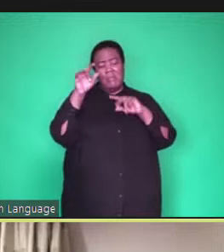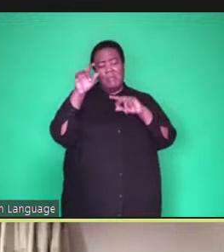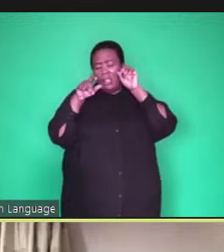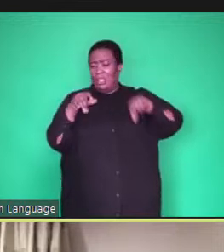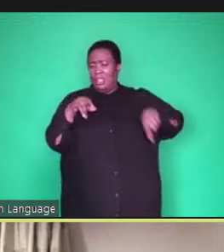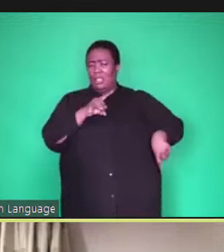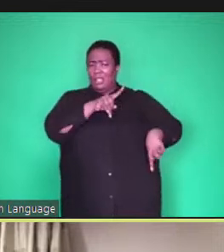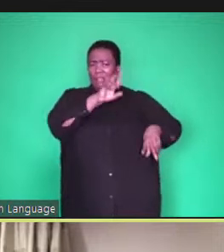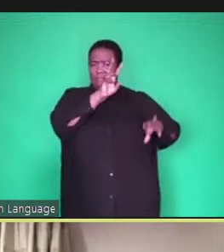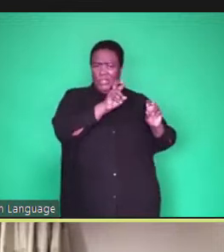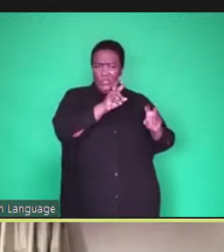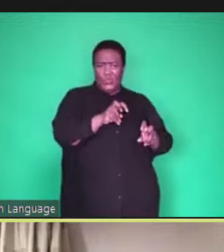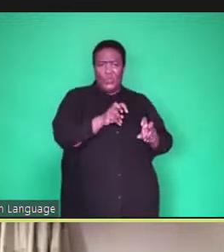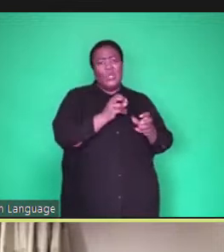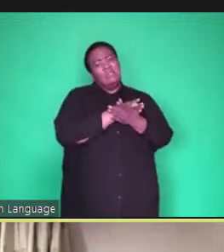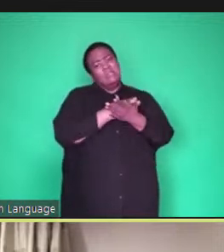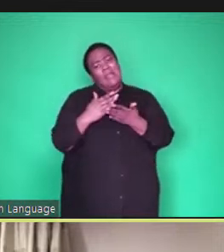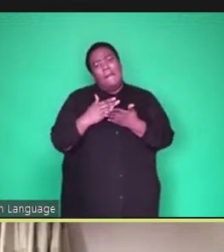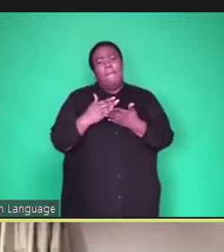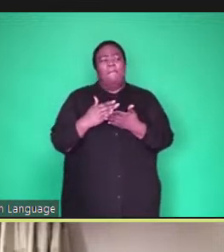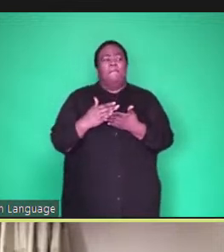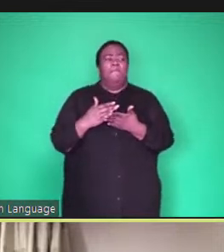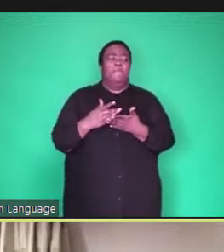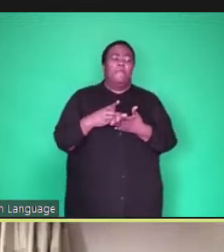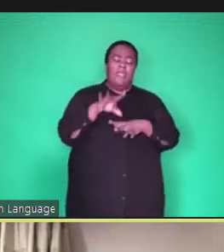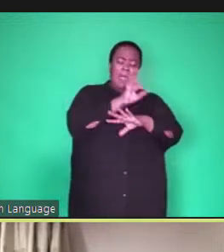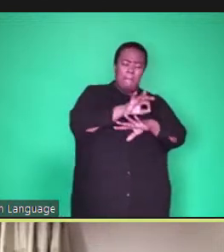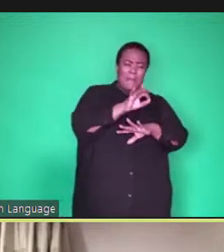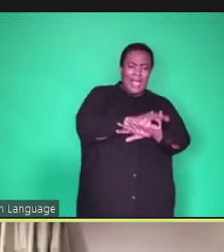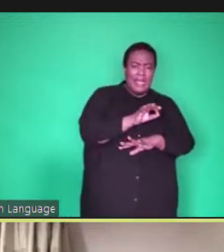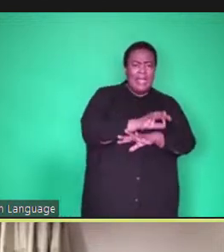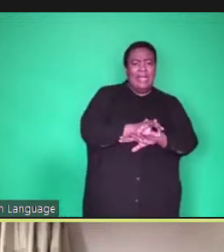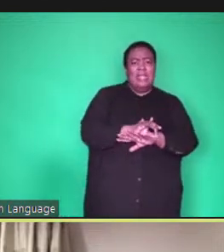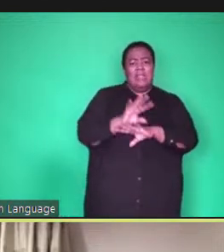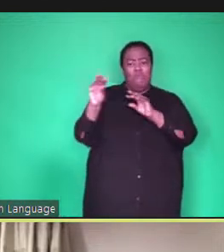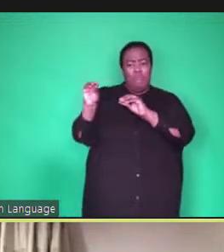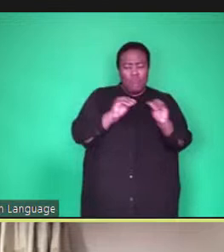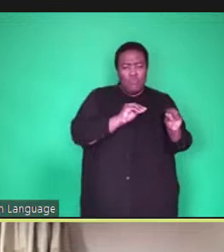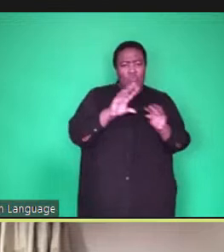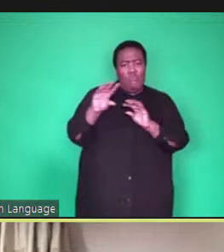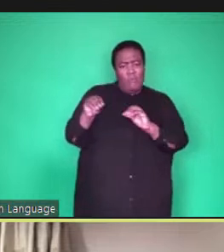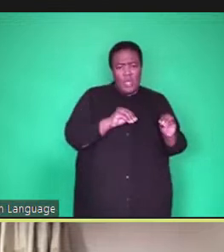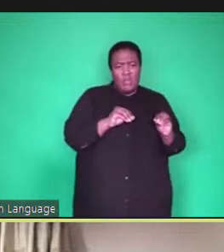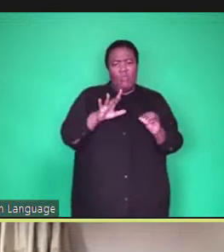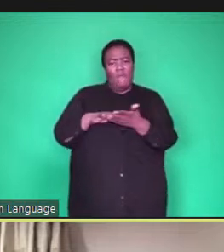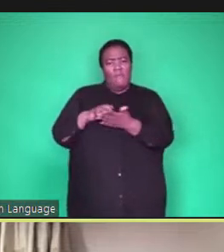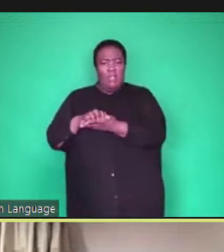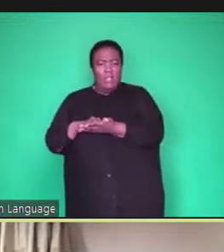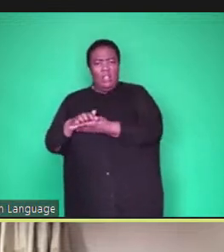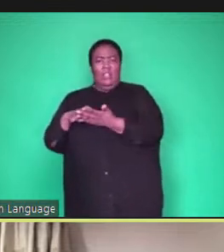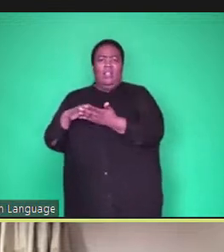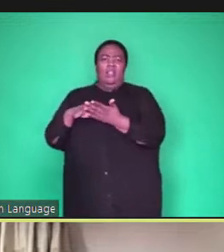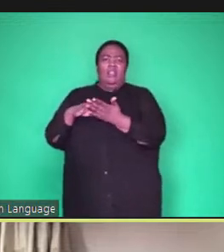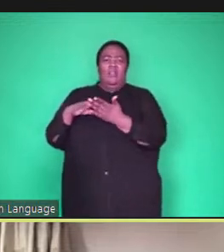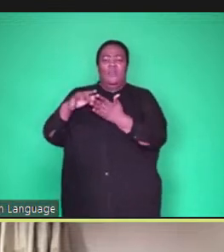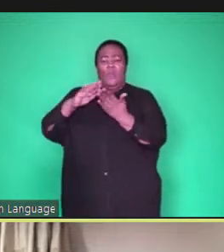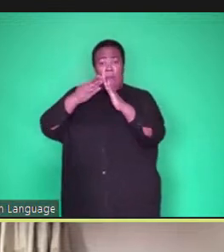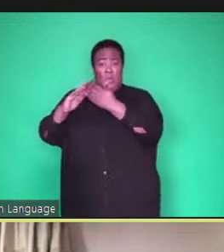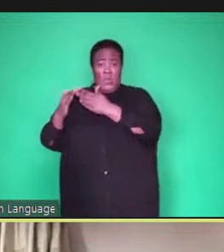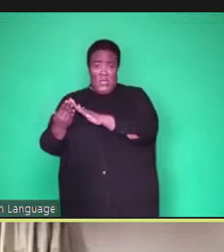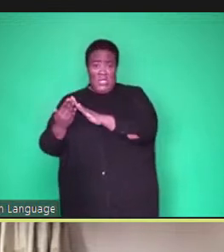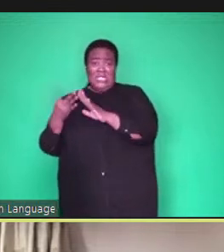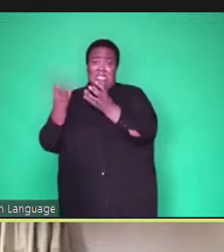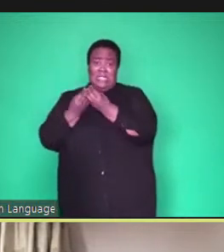some cases, maybe even planned movement of vulnerable communities is something that we'd recommend.